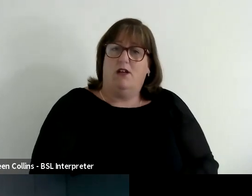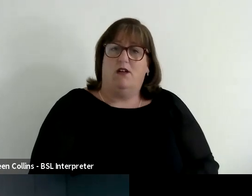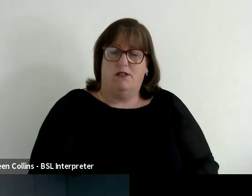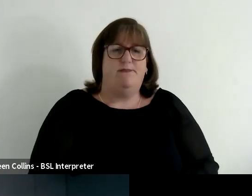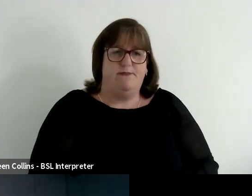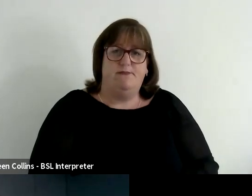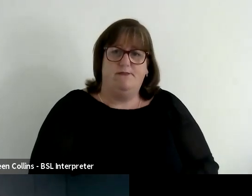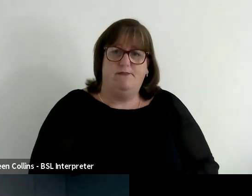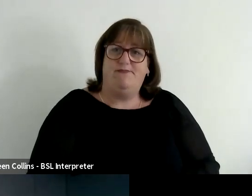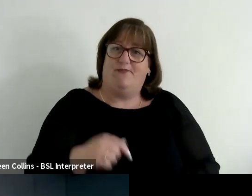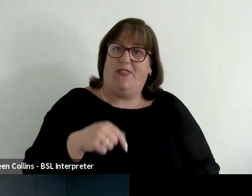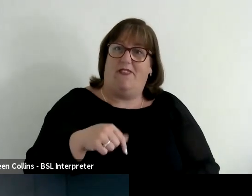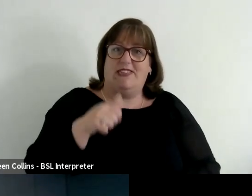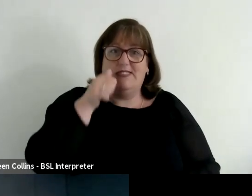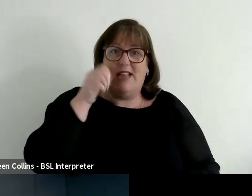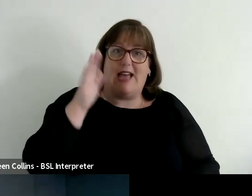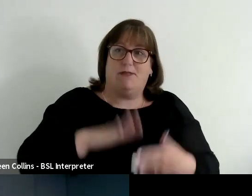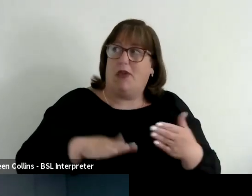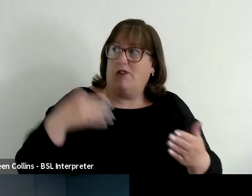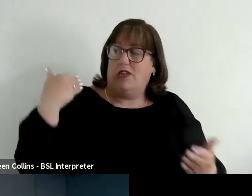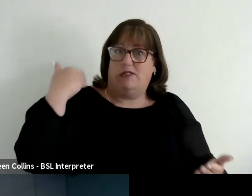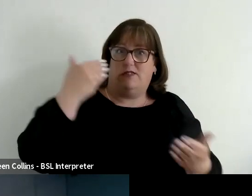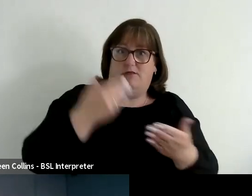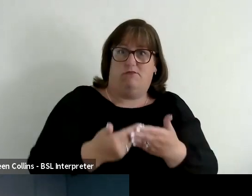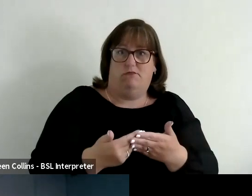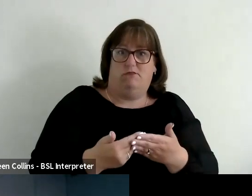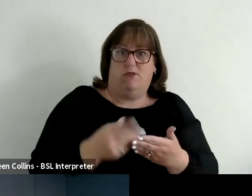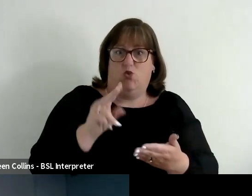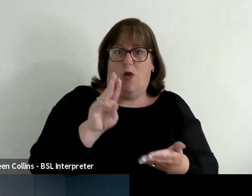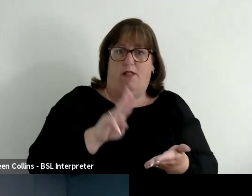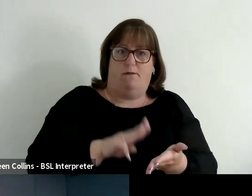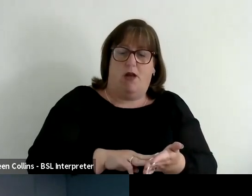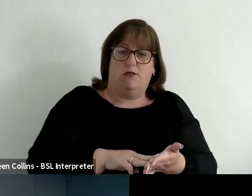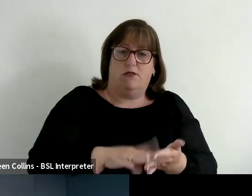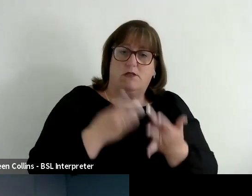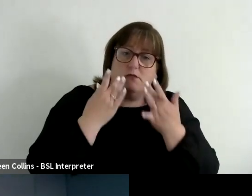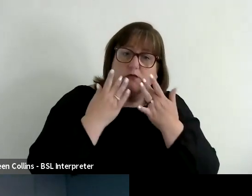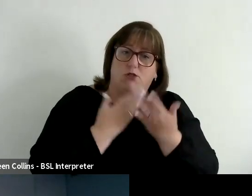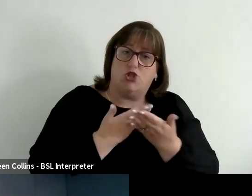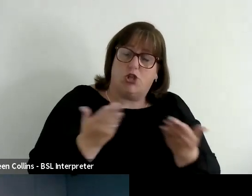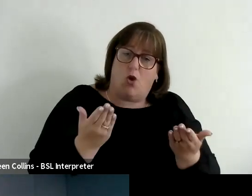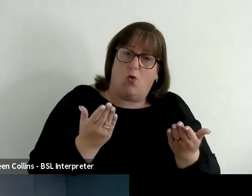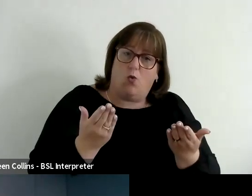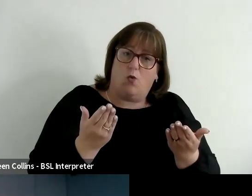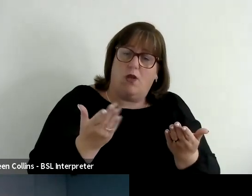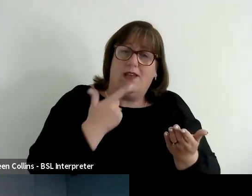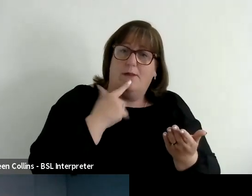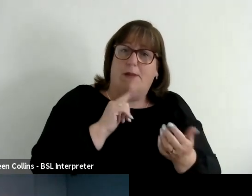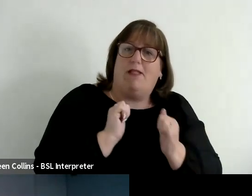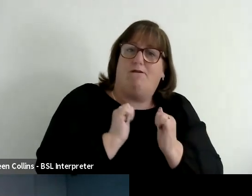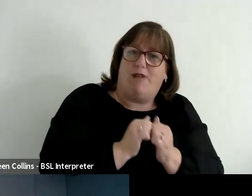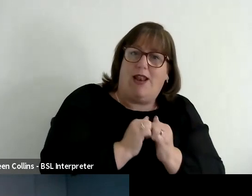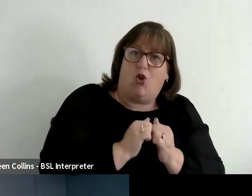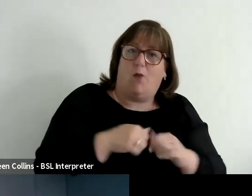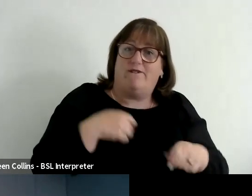whole experience of how people have worked in the last 12 months has shown actually that people value flexibility.